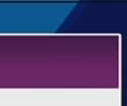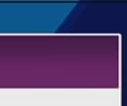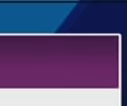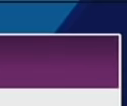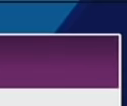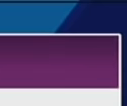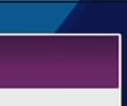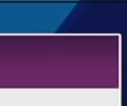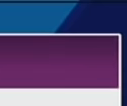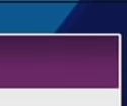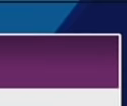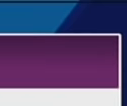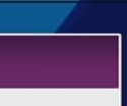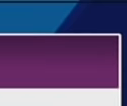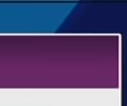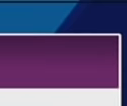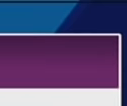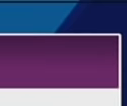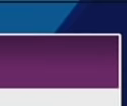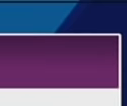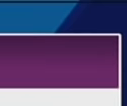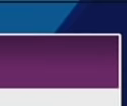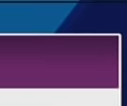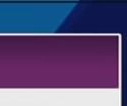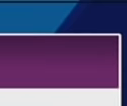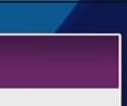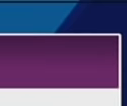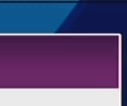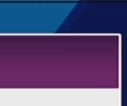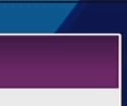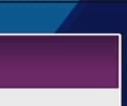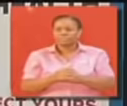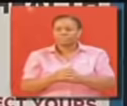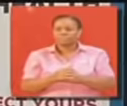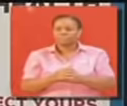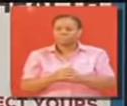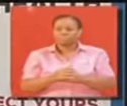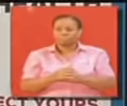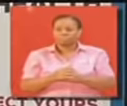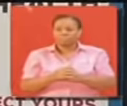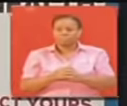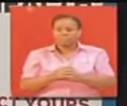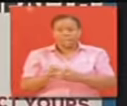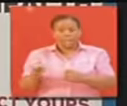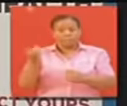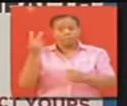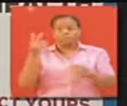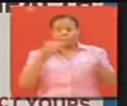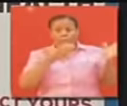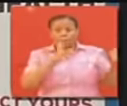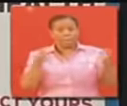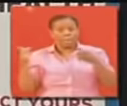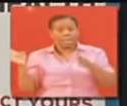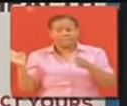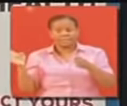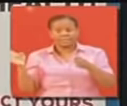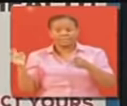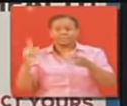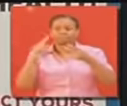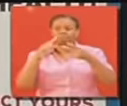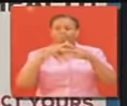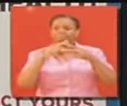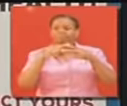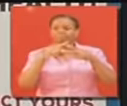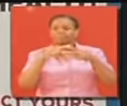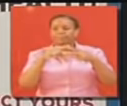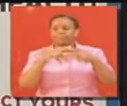first question. There are two sets of pathways that people will utilize to return to work, and they come